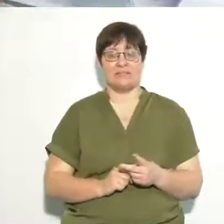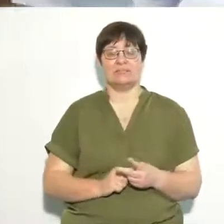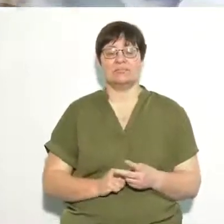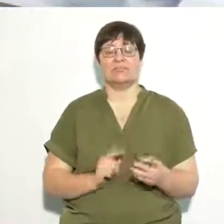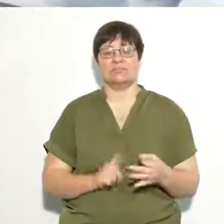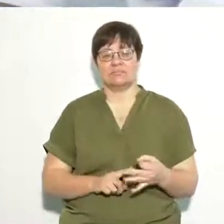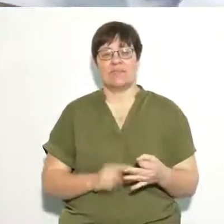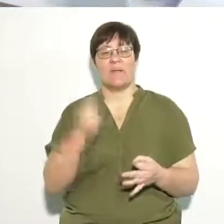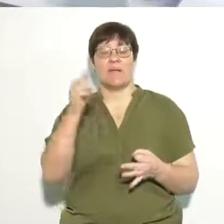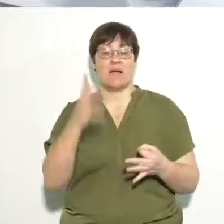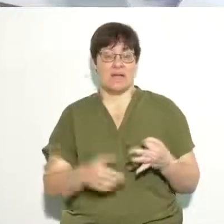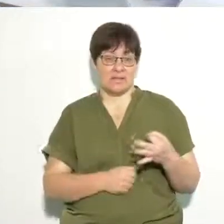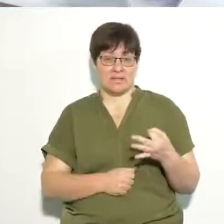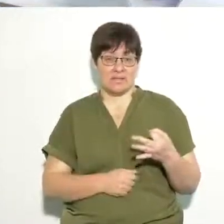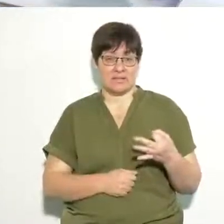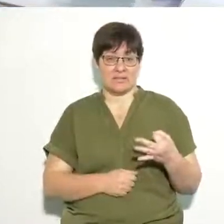of course, a marker.